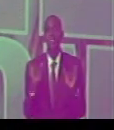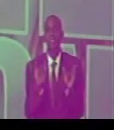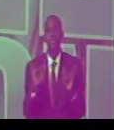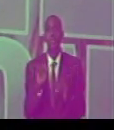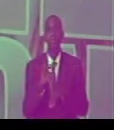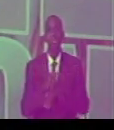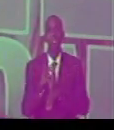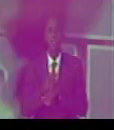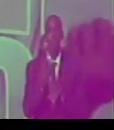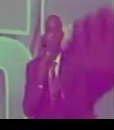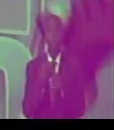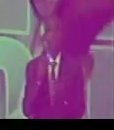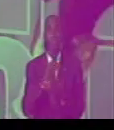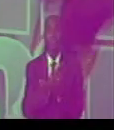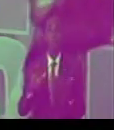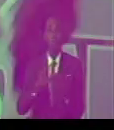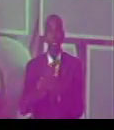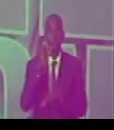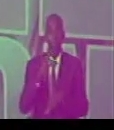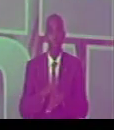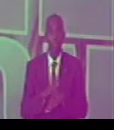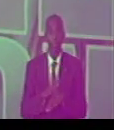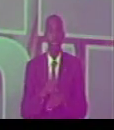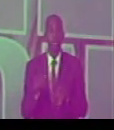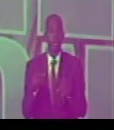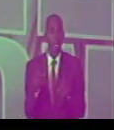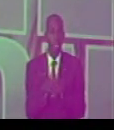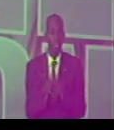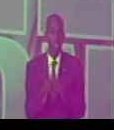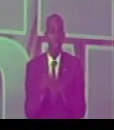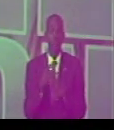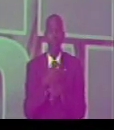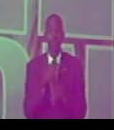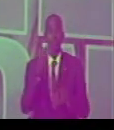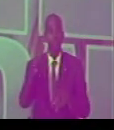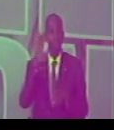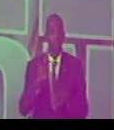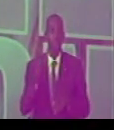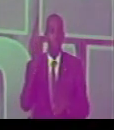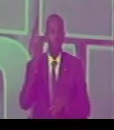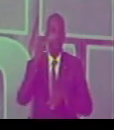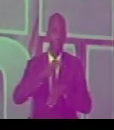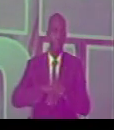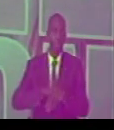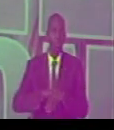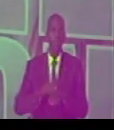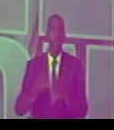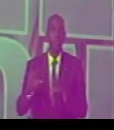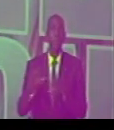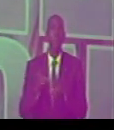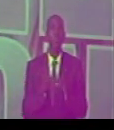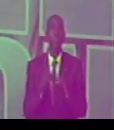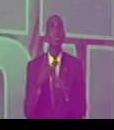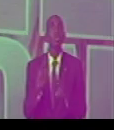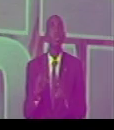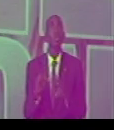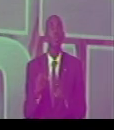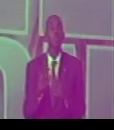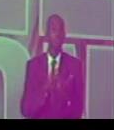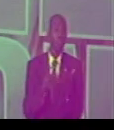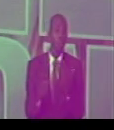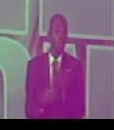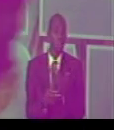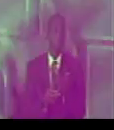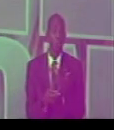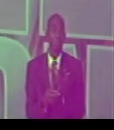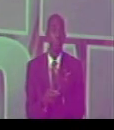his Facebook page after the Divine Touch Crusade. So when I went online, lo and behold, Pastor was online, our GS was online